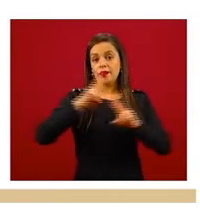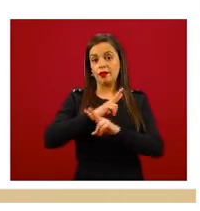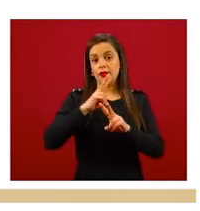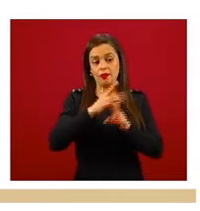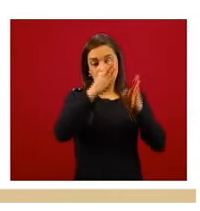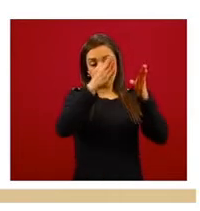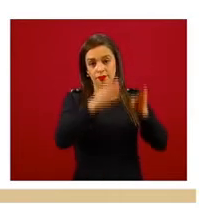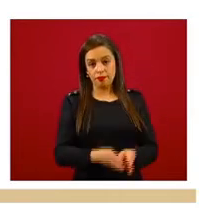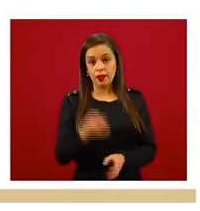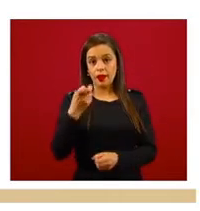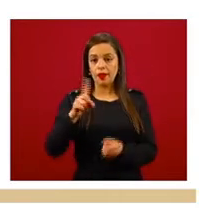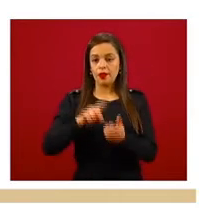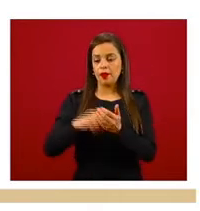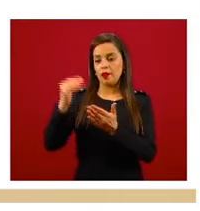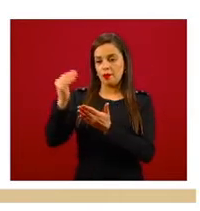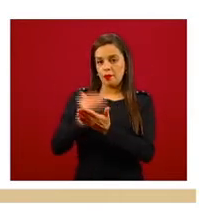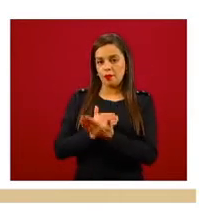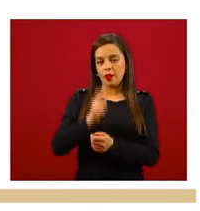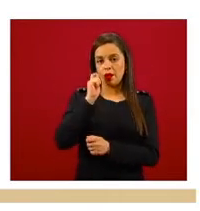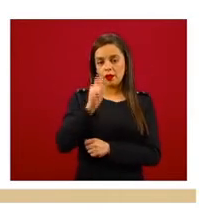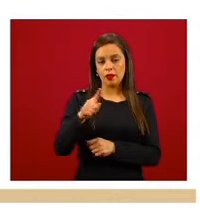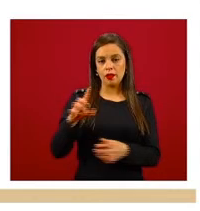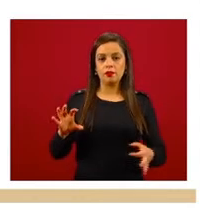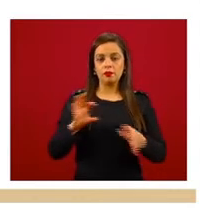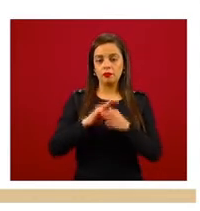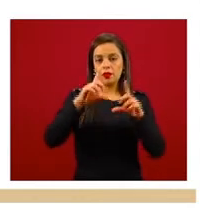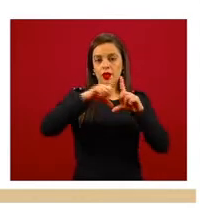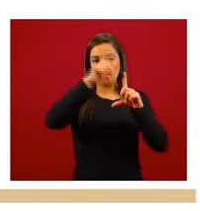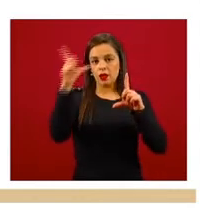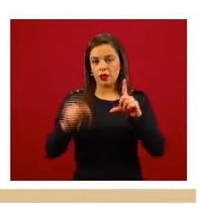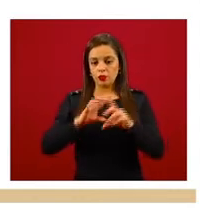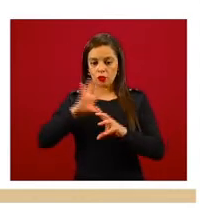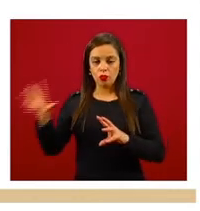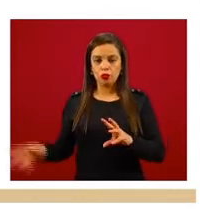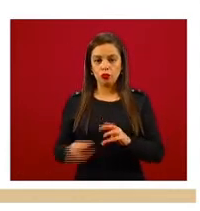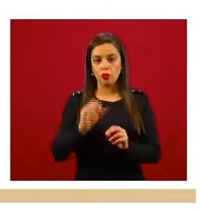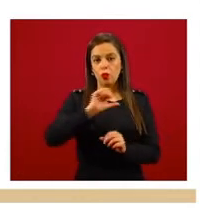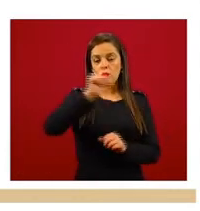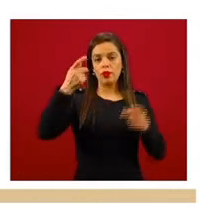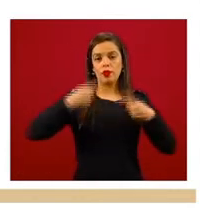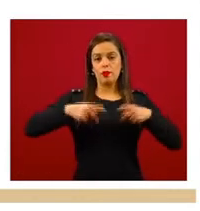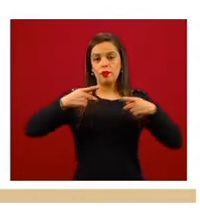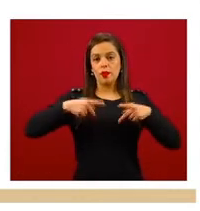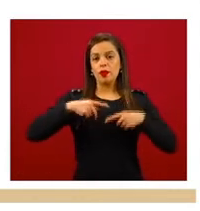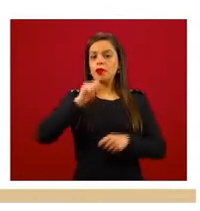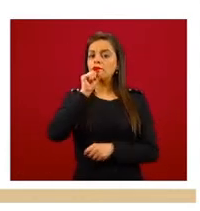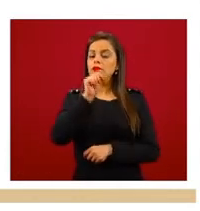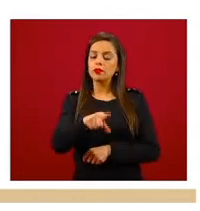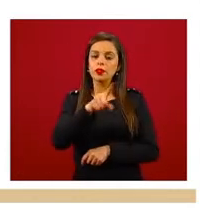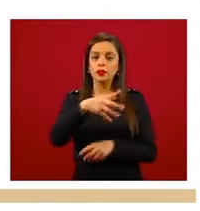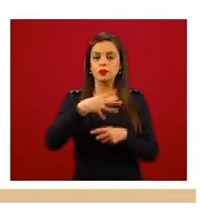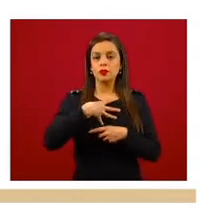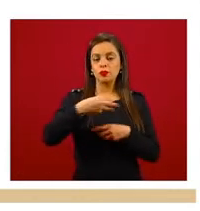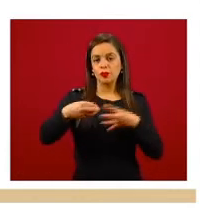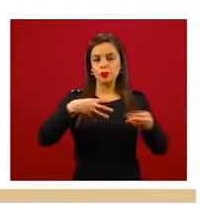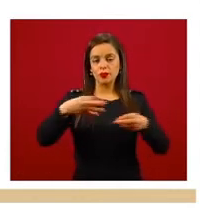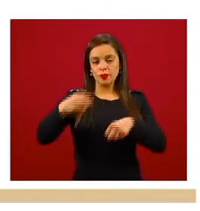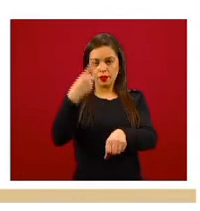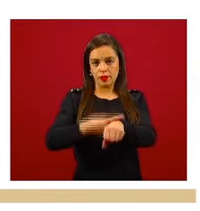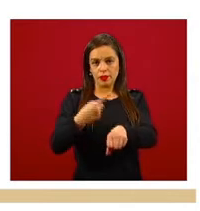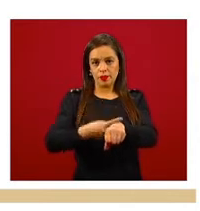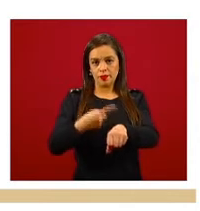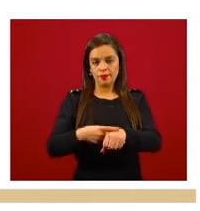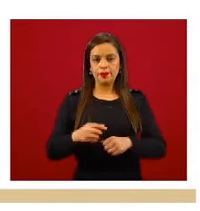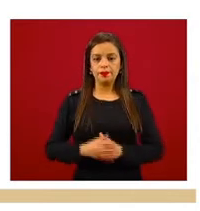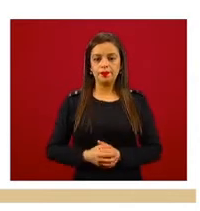These percentage are a lot lower that we have seen at a national level when it comes to testing and evaluating all